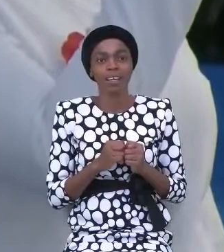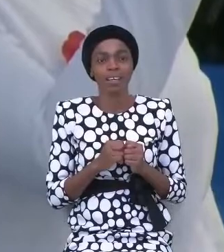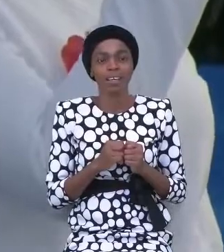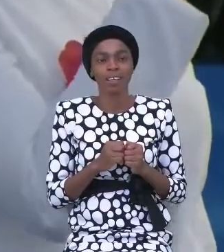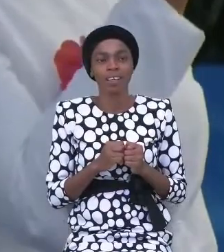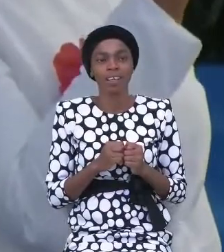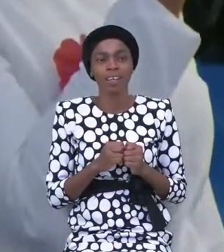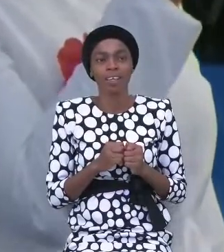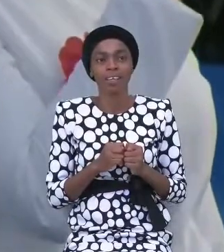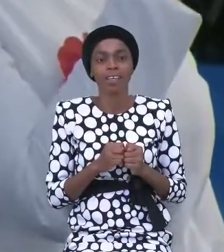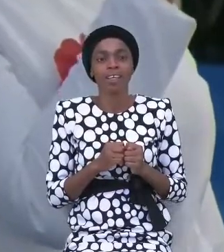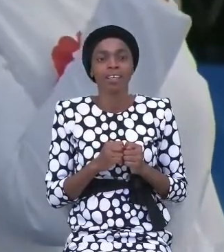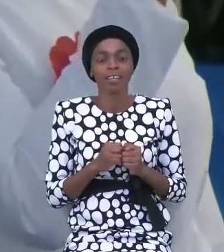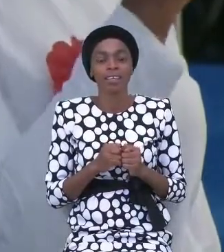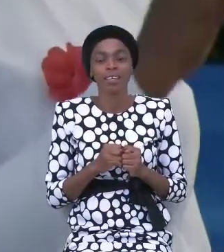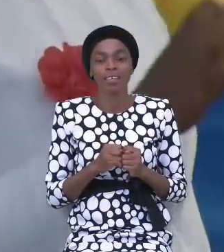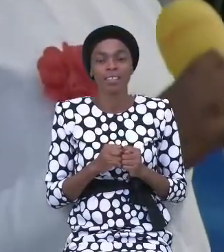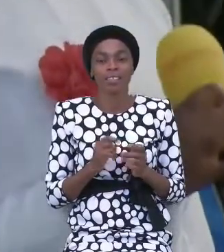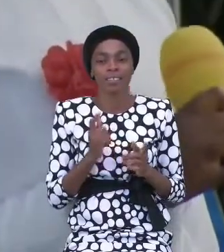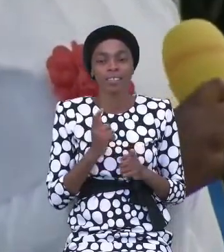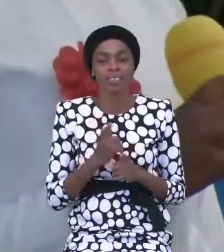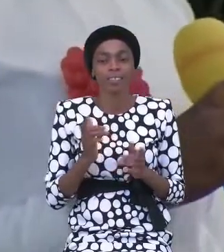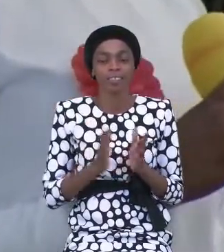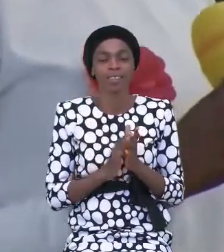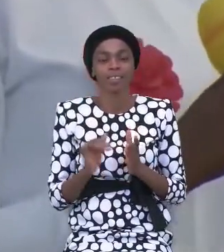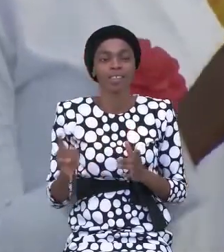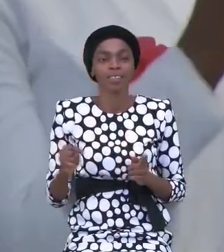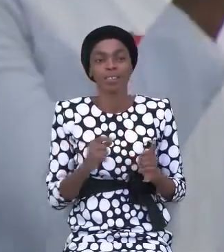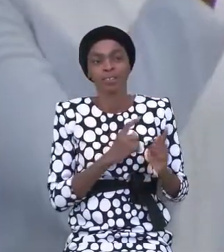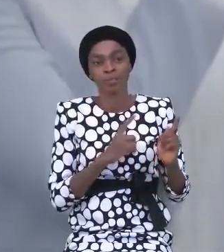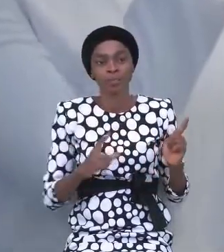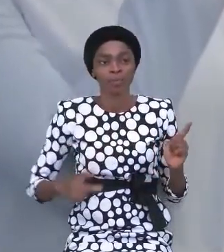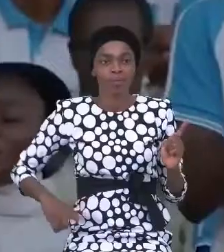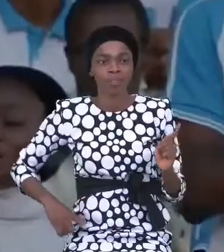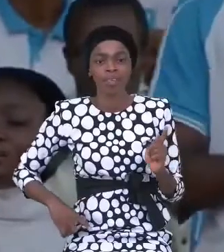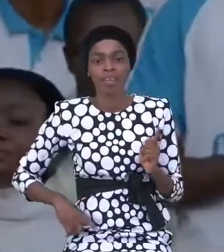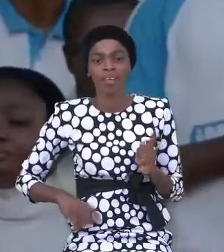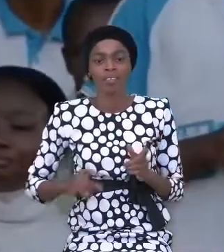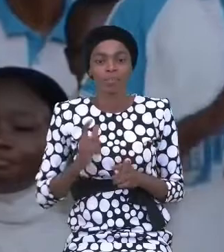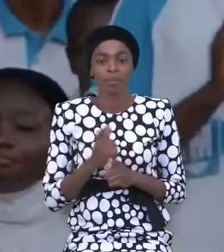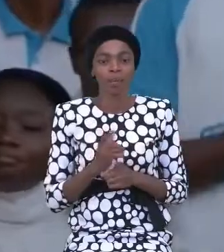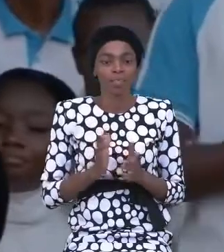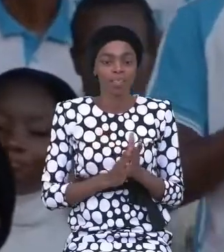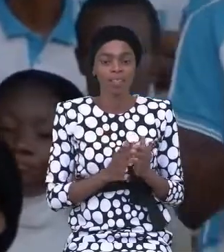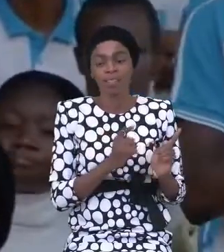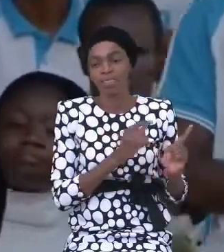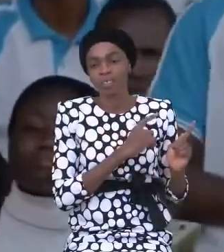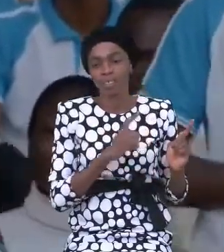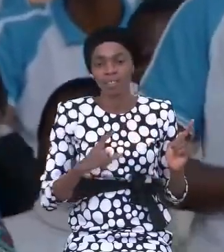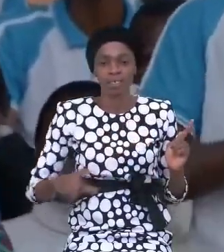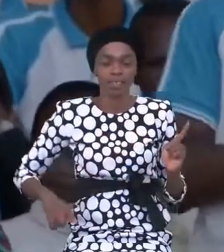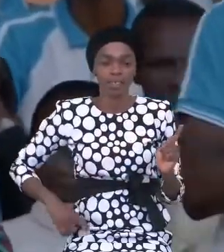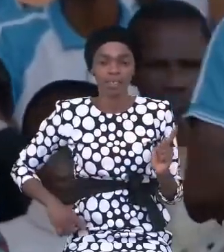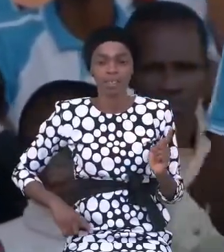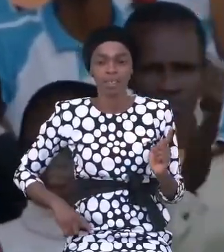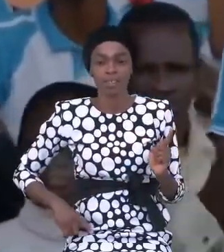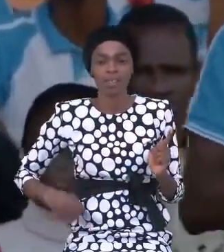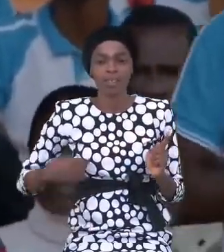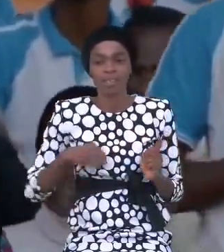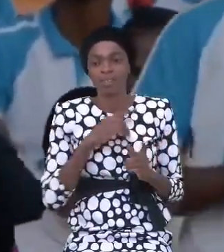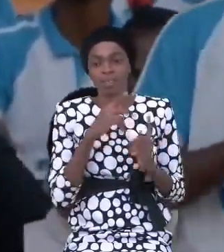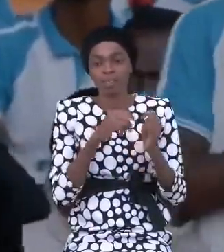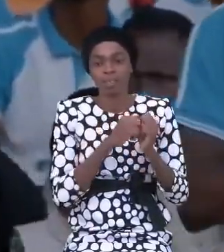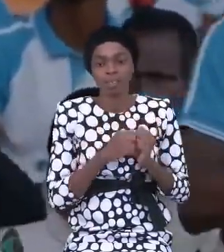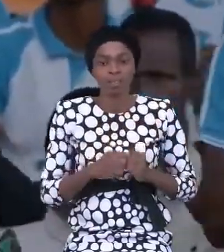Together again, just praising the Lord. Just praising the Lord. We